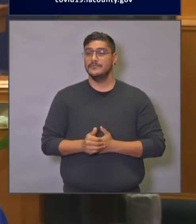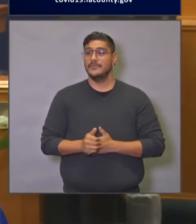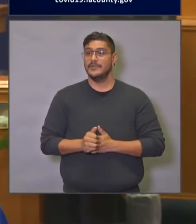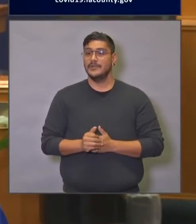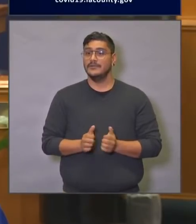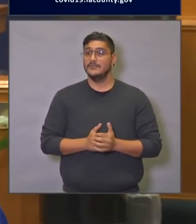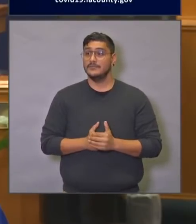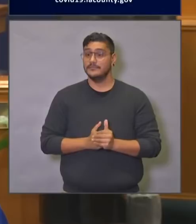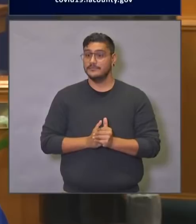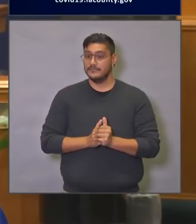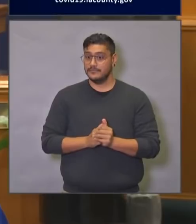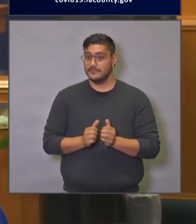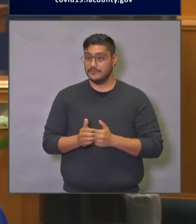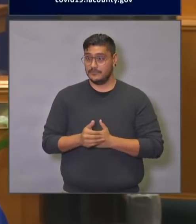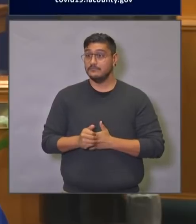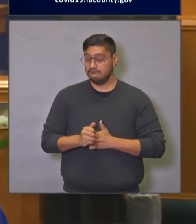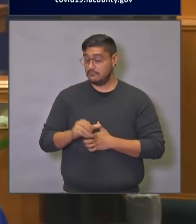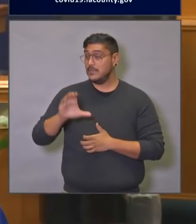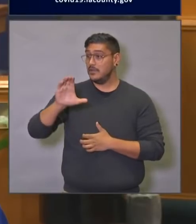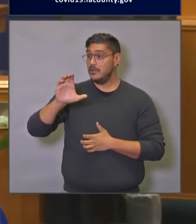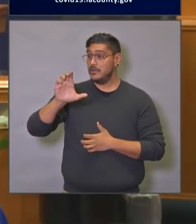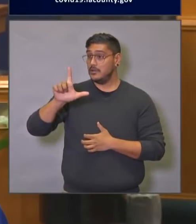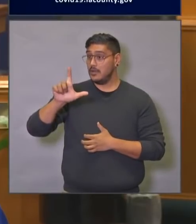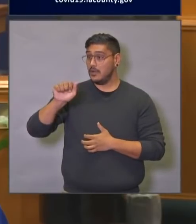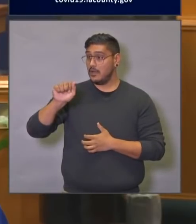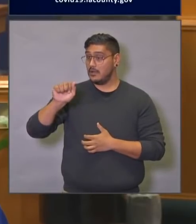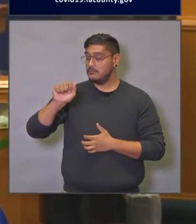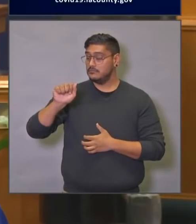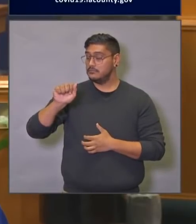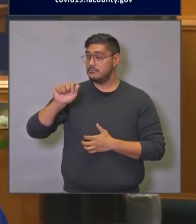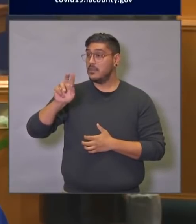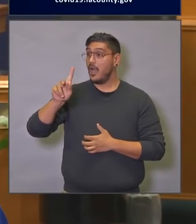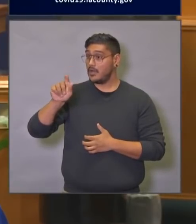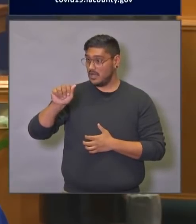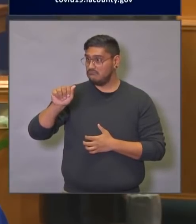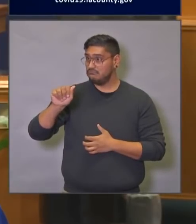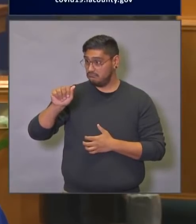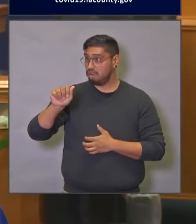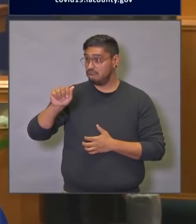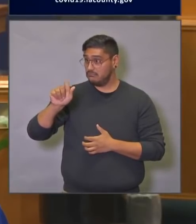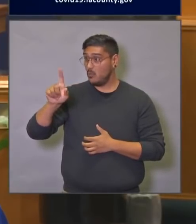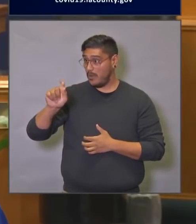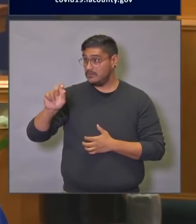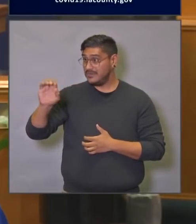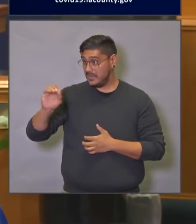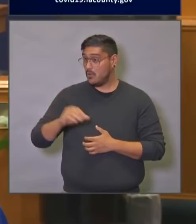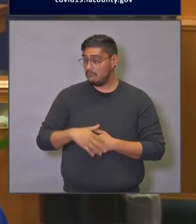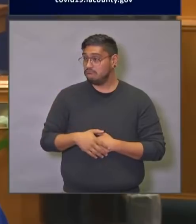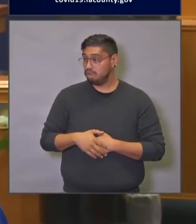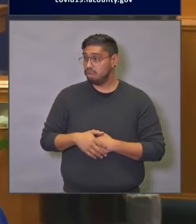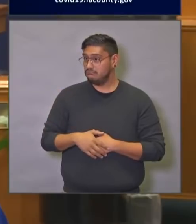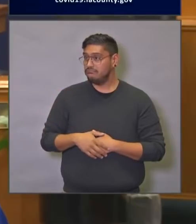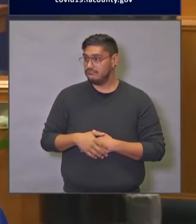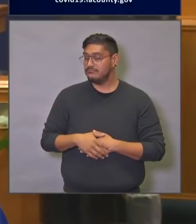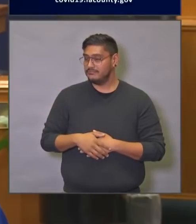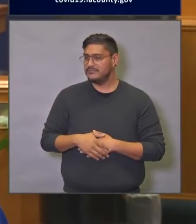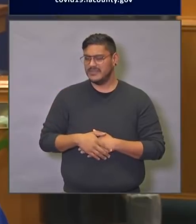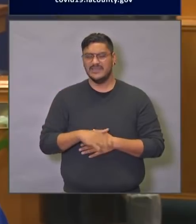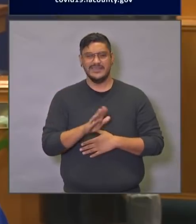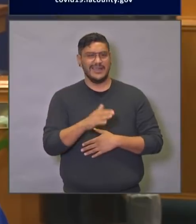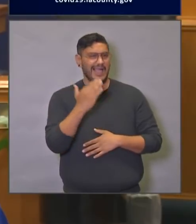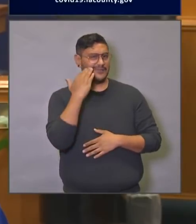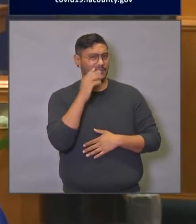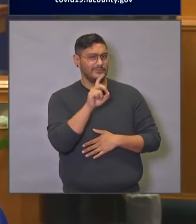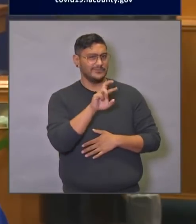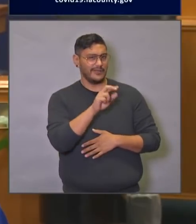Okay, Claudia, we'll just have you press 10 again. I mean, I'll go on and answer the second question, and I know Dr. Okay. Galley can answer the